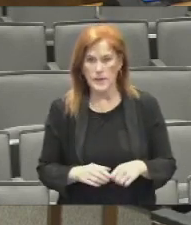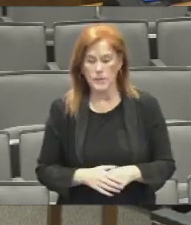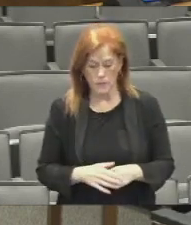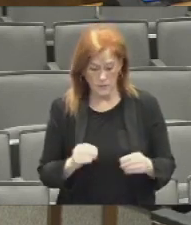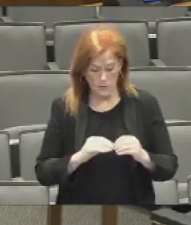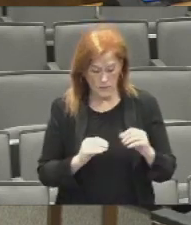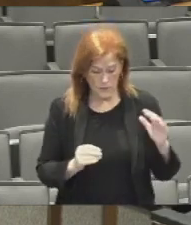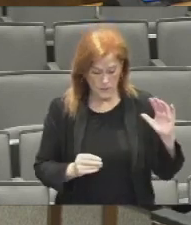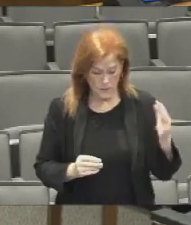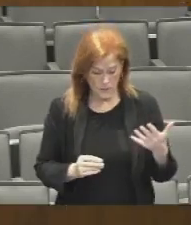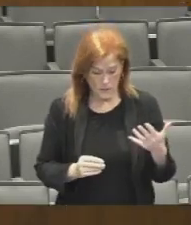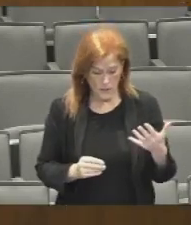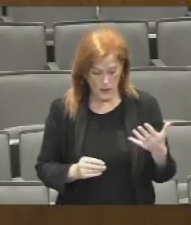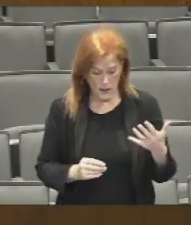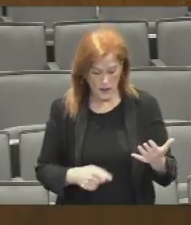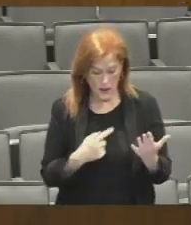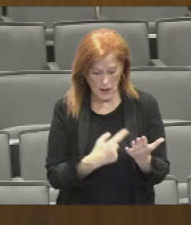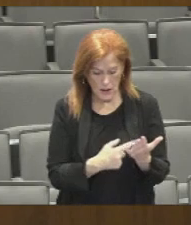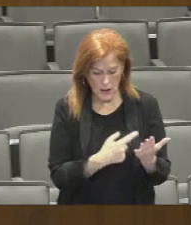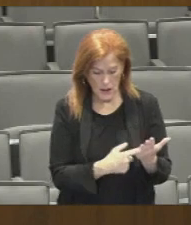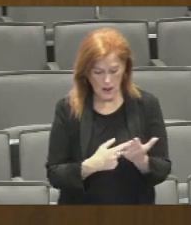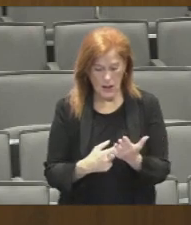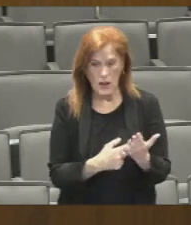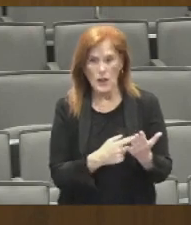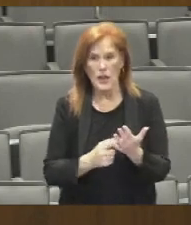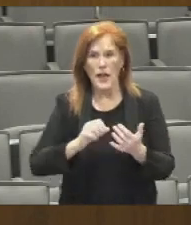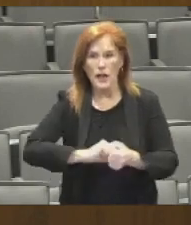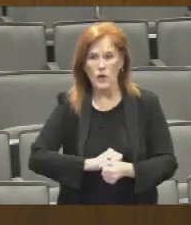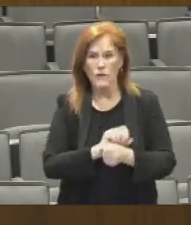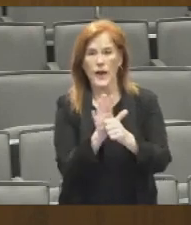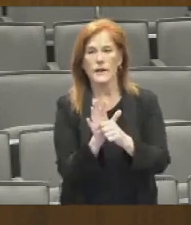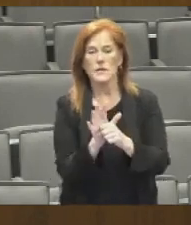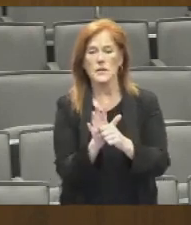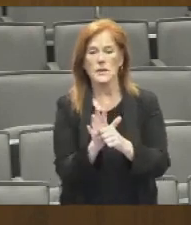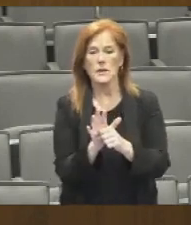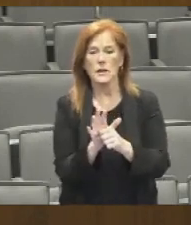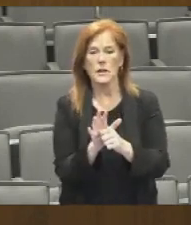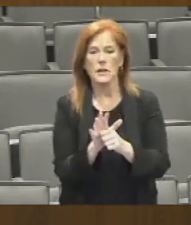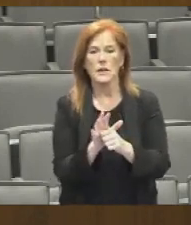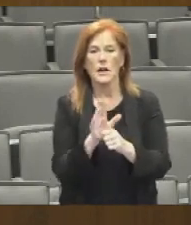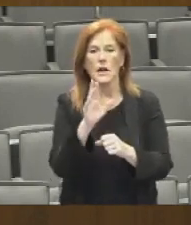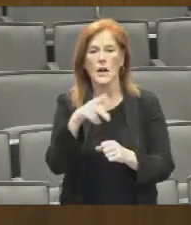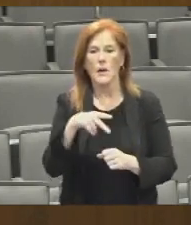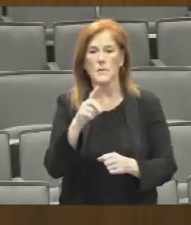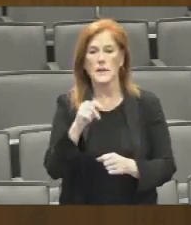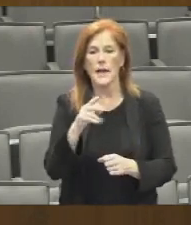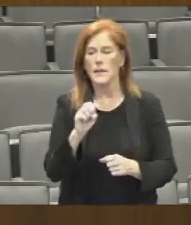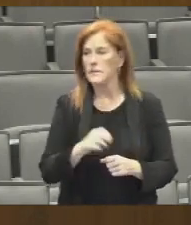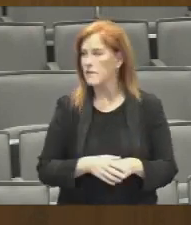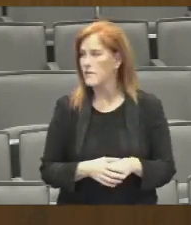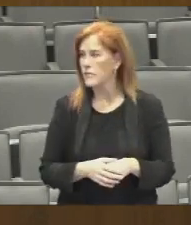Item five is issues for discussion and the coronavirus update. Dr. Poole.